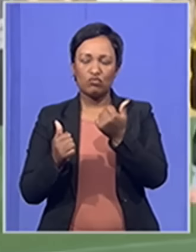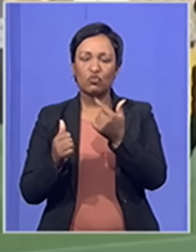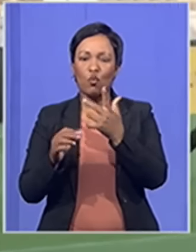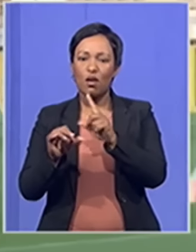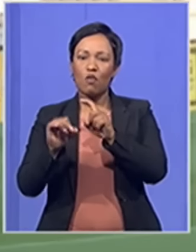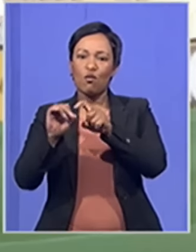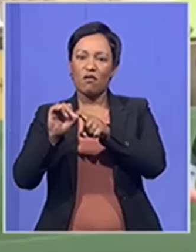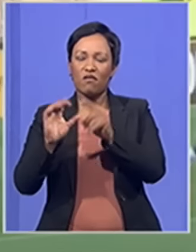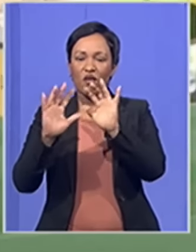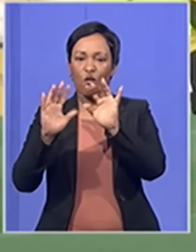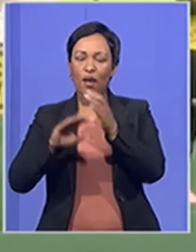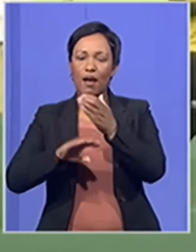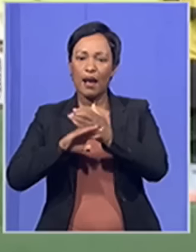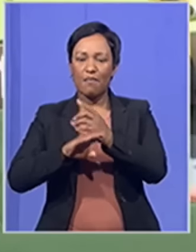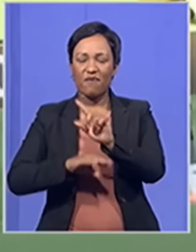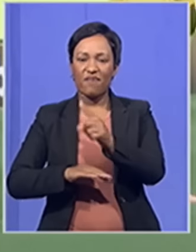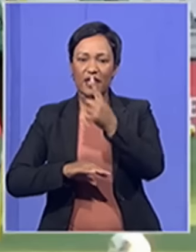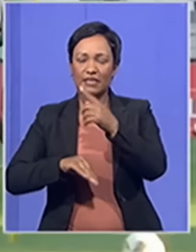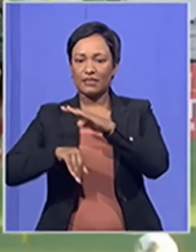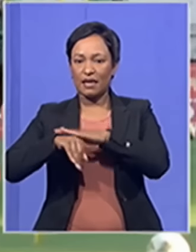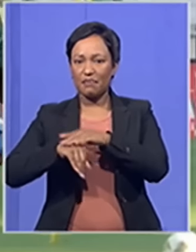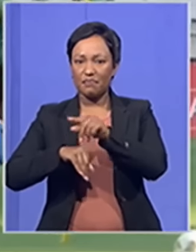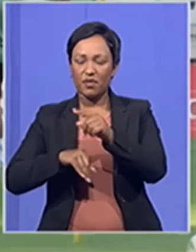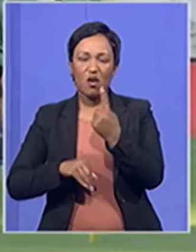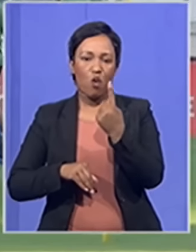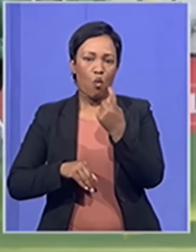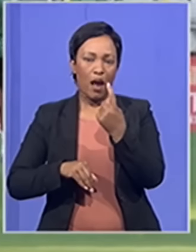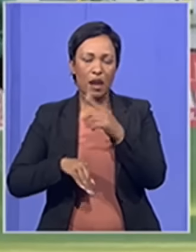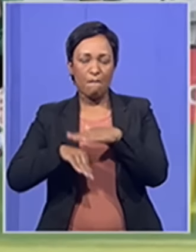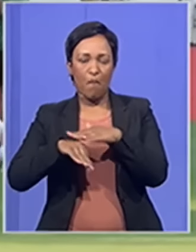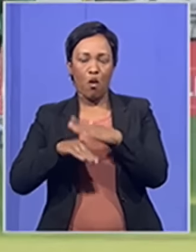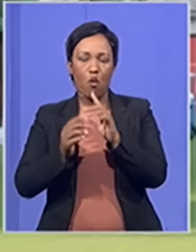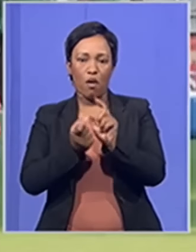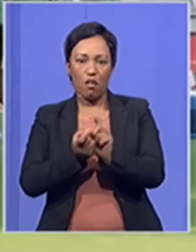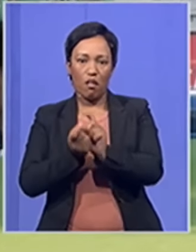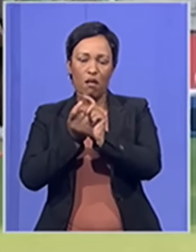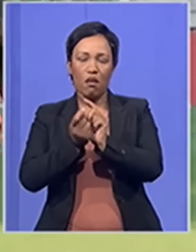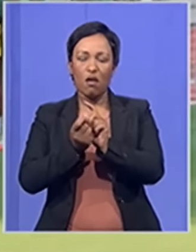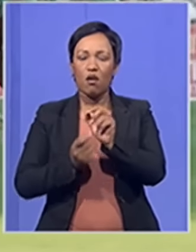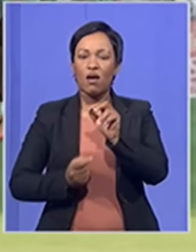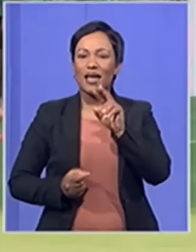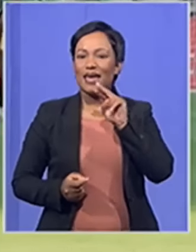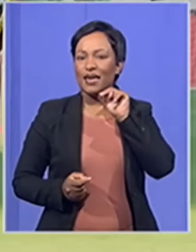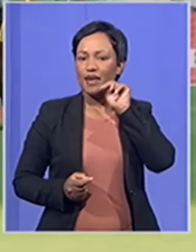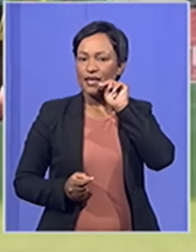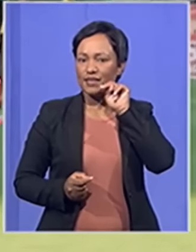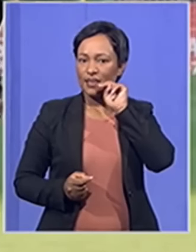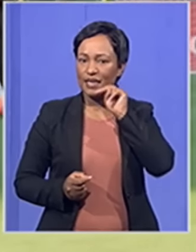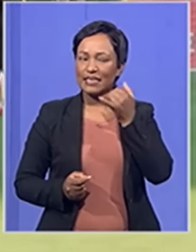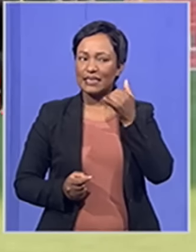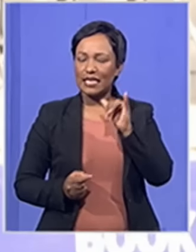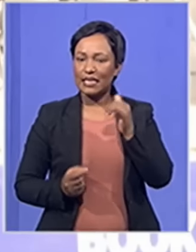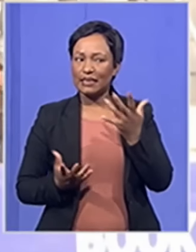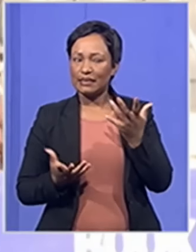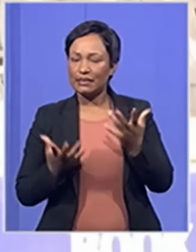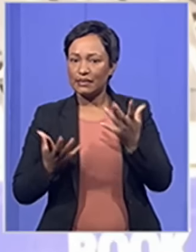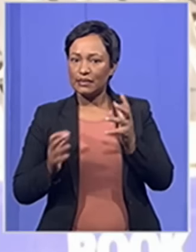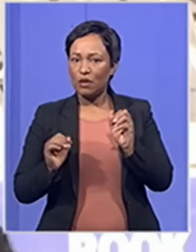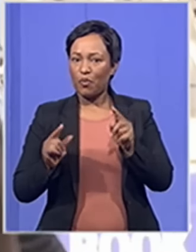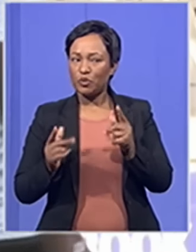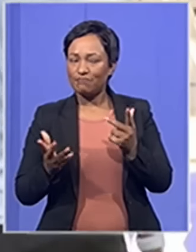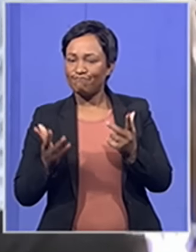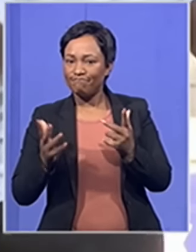sa lefatshe le kgetlo la ntlha, fela bana le motshameko o makgwakgwanyana kgatlhanong le Nigeria e le yona e santseng ena le tšhono e seng